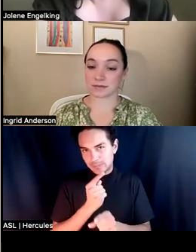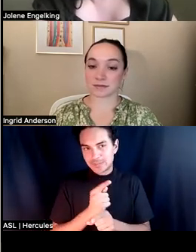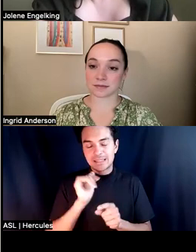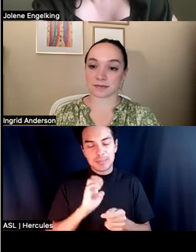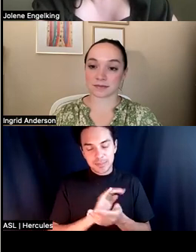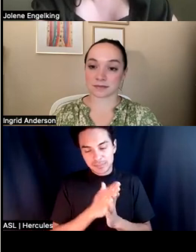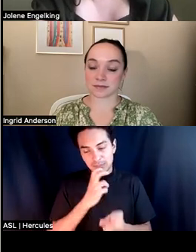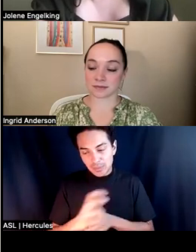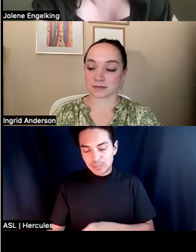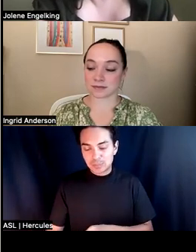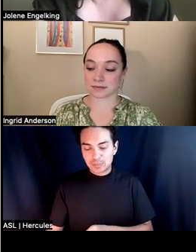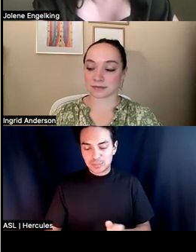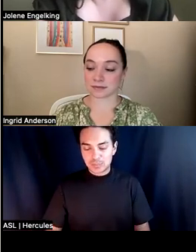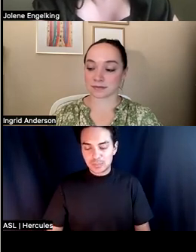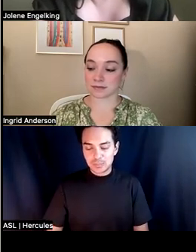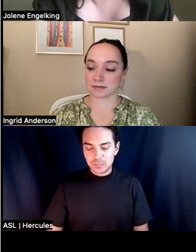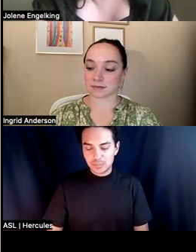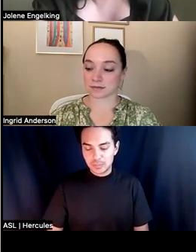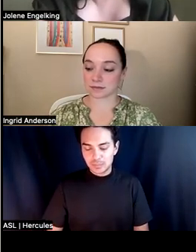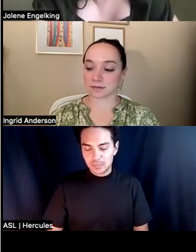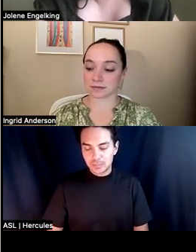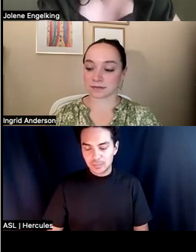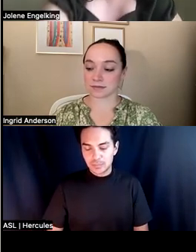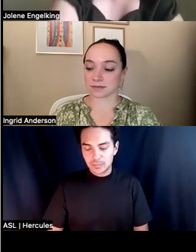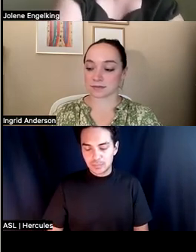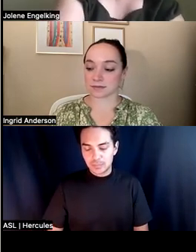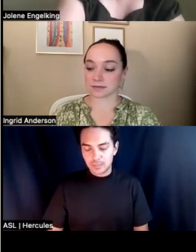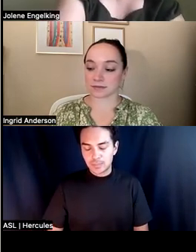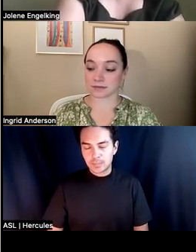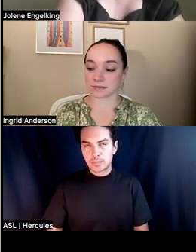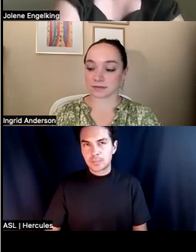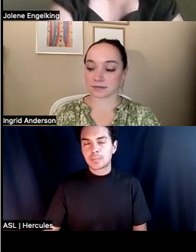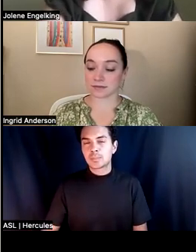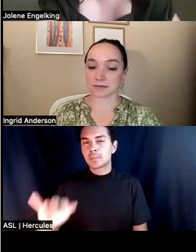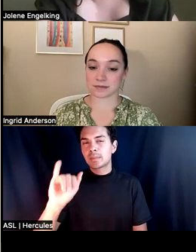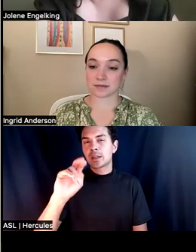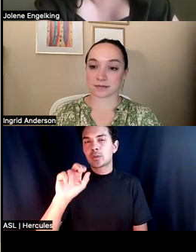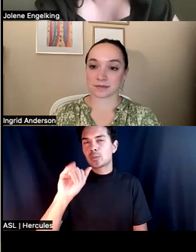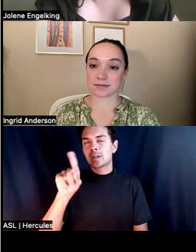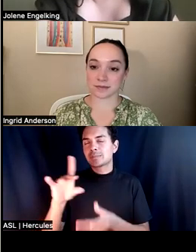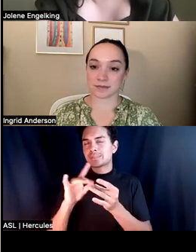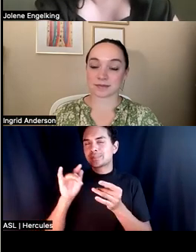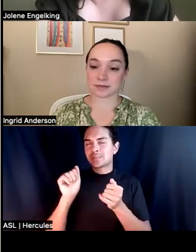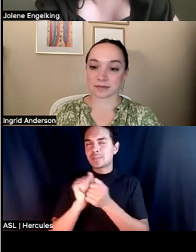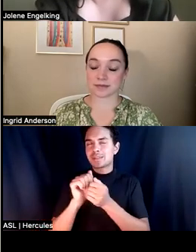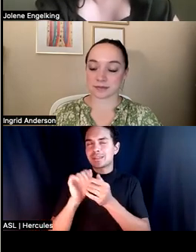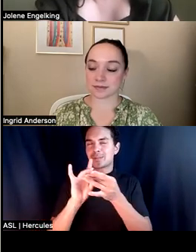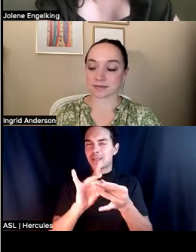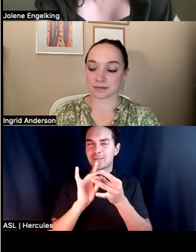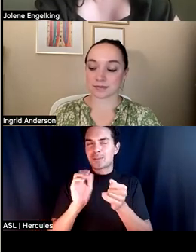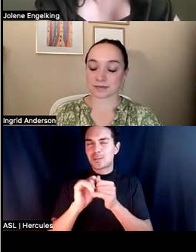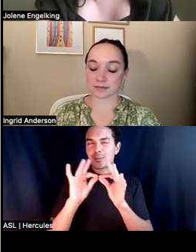hard. And so what does that mean fully? Ingrid used talking about each other like as being in like relationship or being relatives,